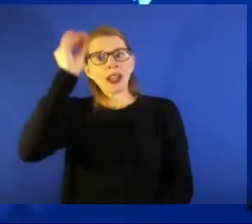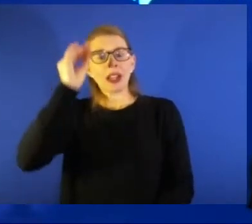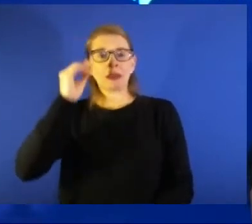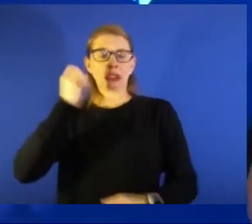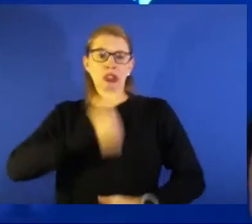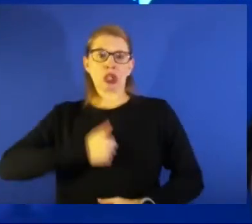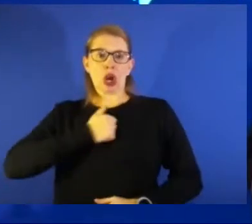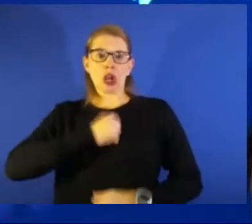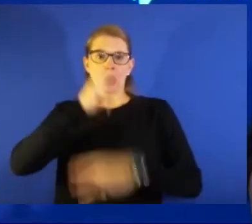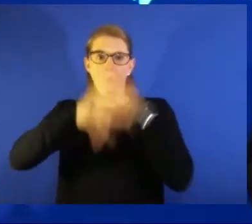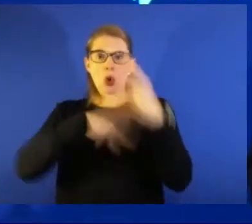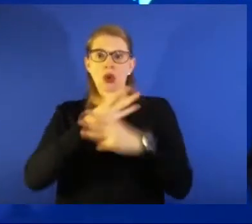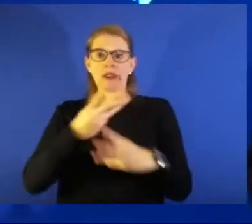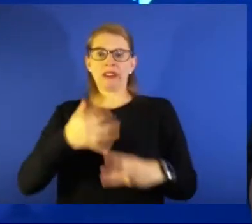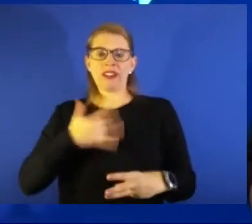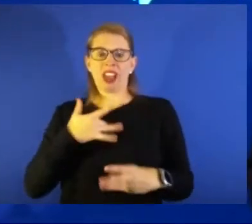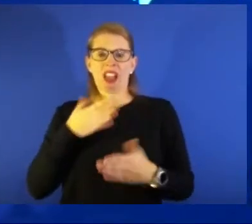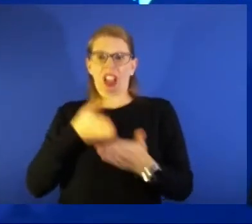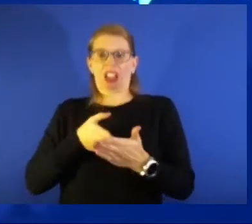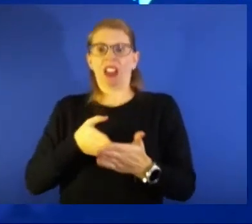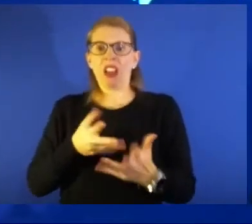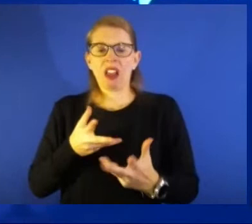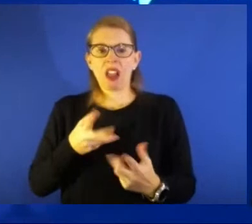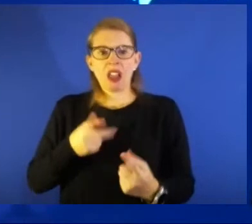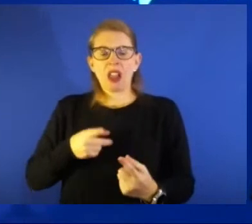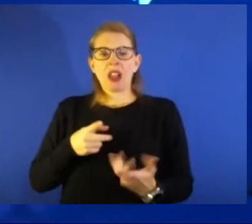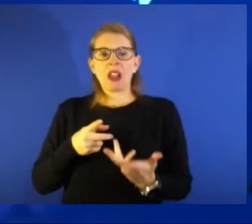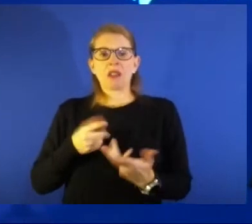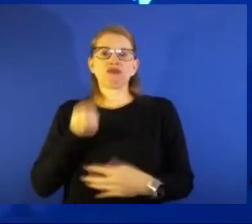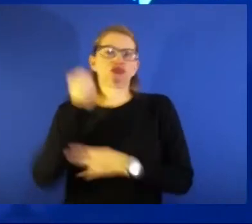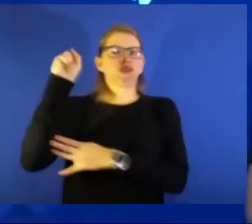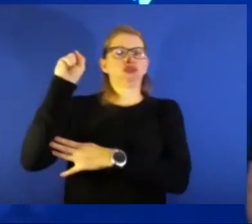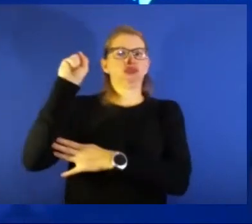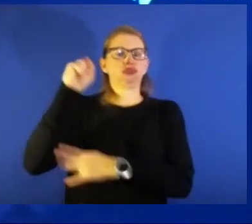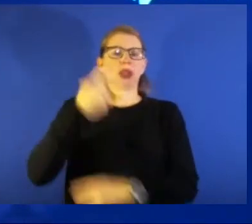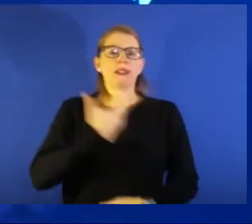against you right now with how this anti-vax and where we're at, but